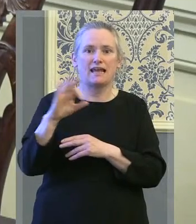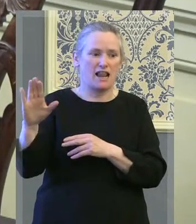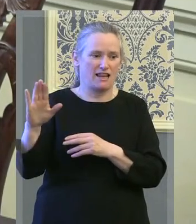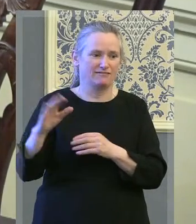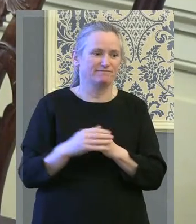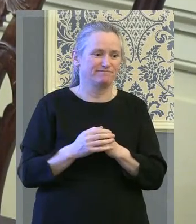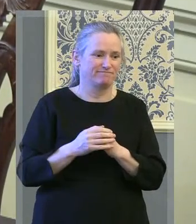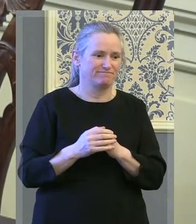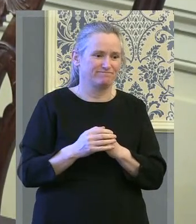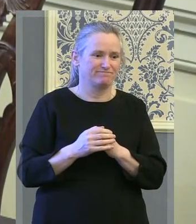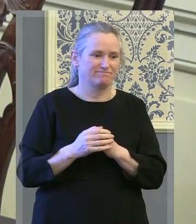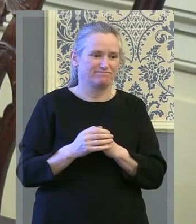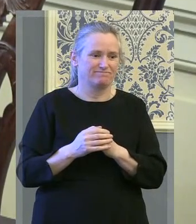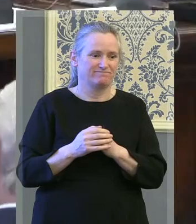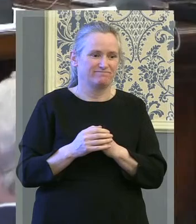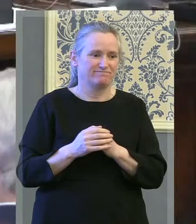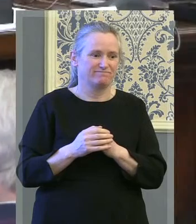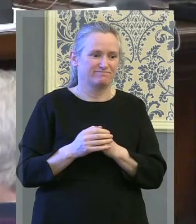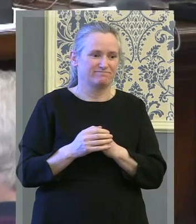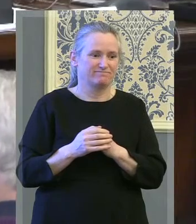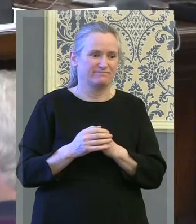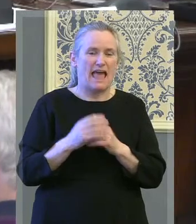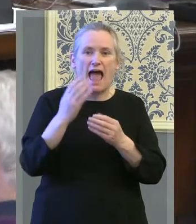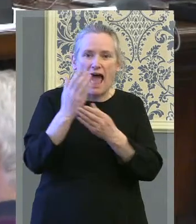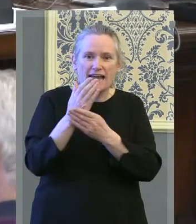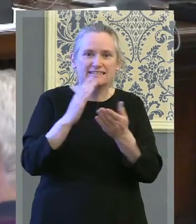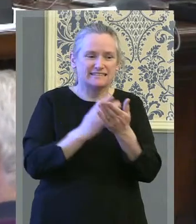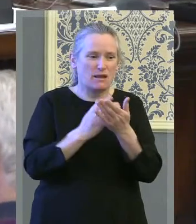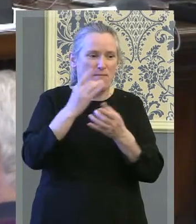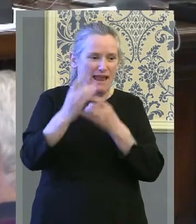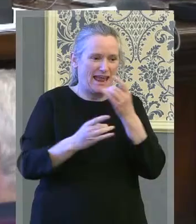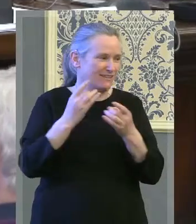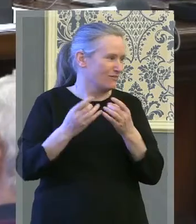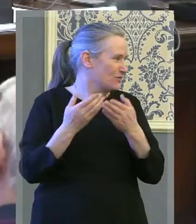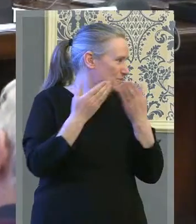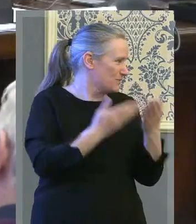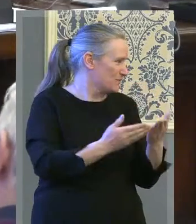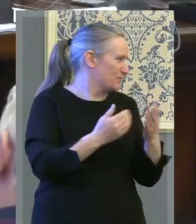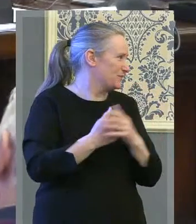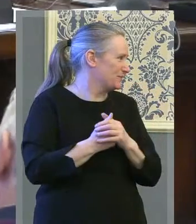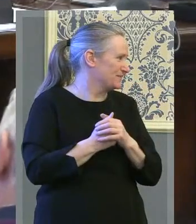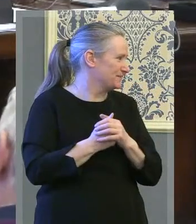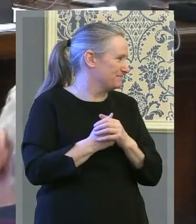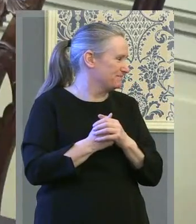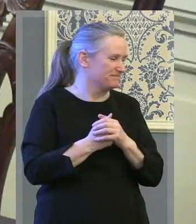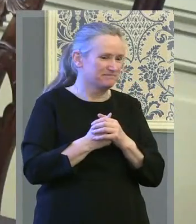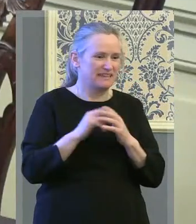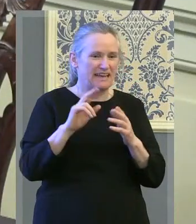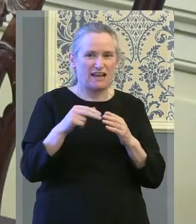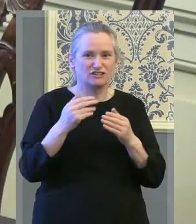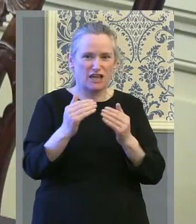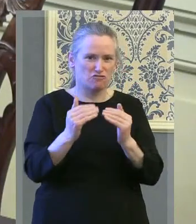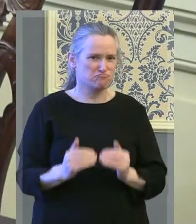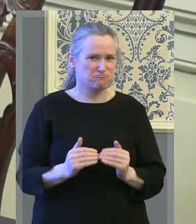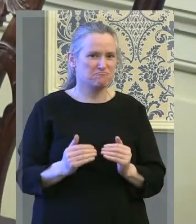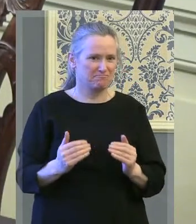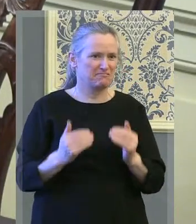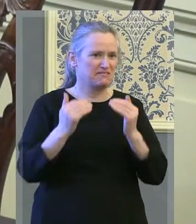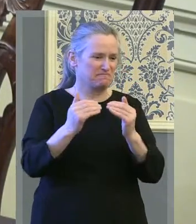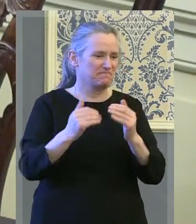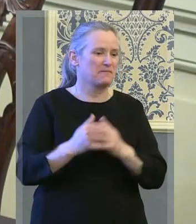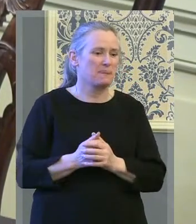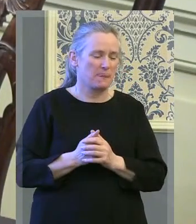rhymed. I tried to make all this rhyme an hour ago, but that's the best I could do.